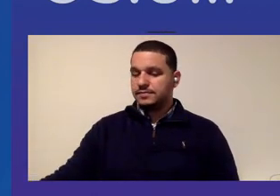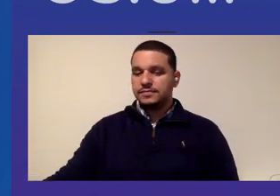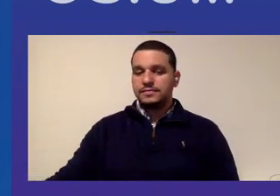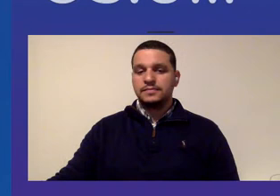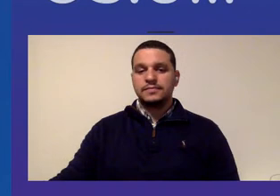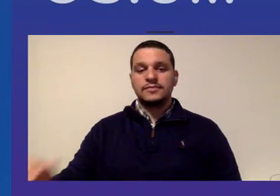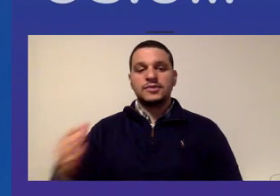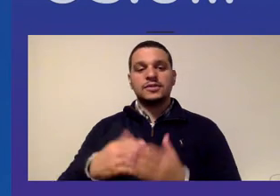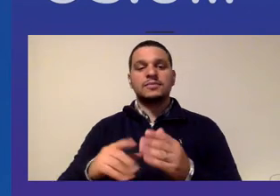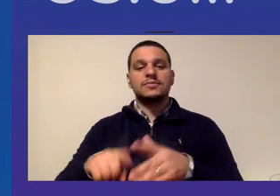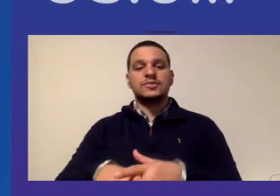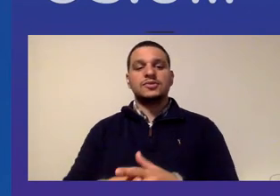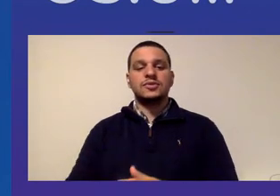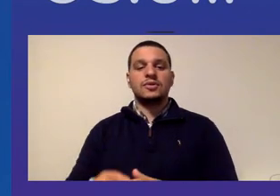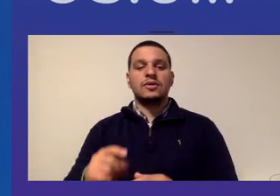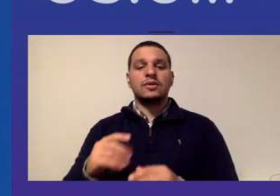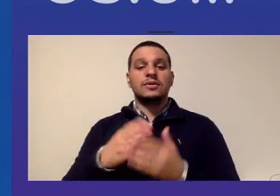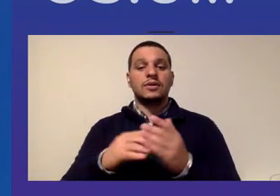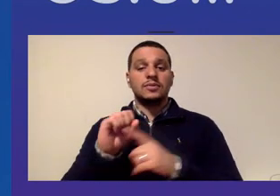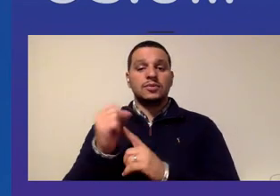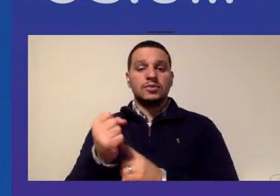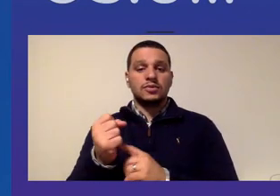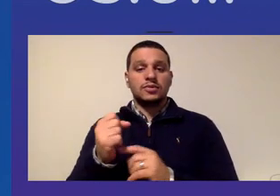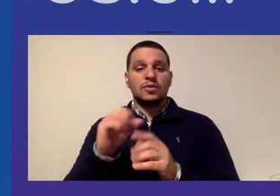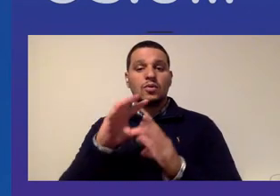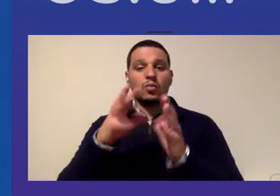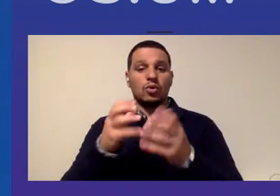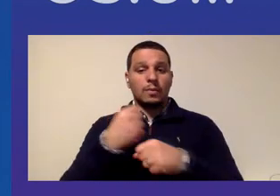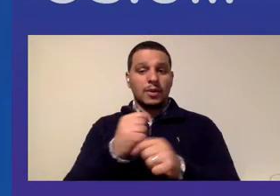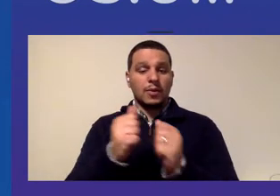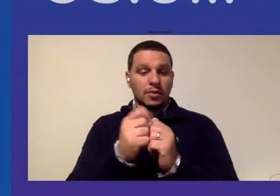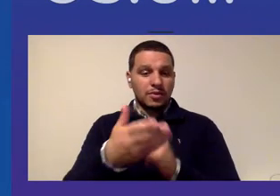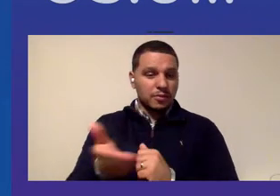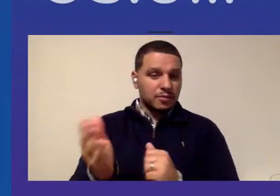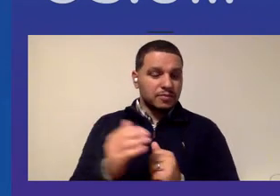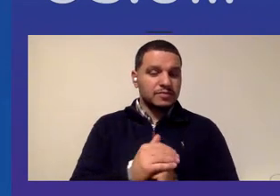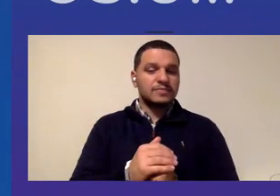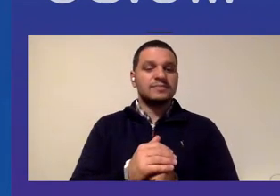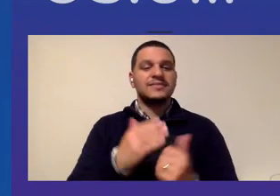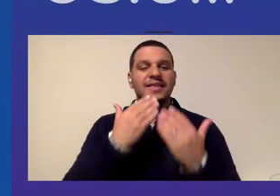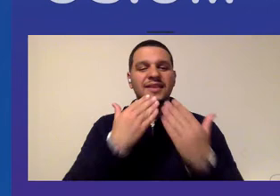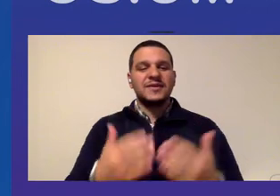cases continue world making with you. Thank you.